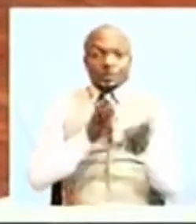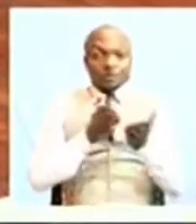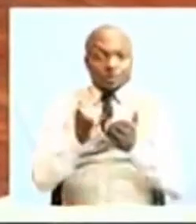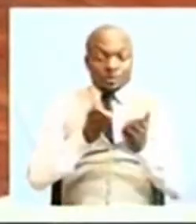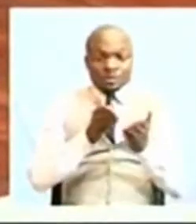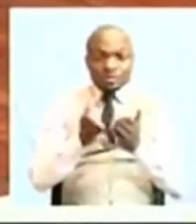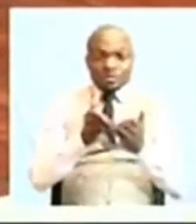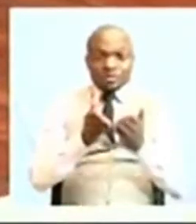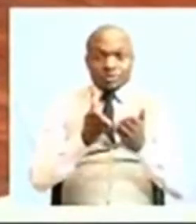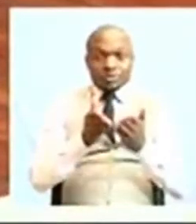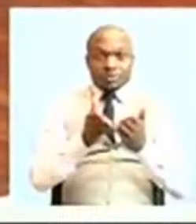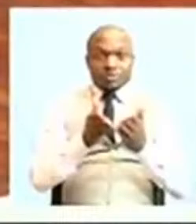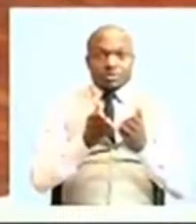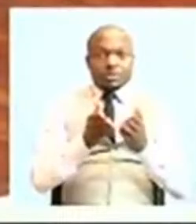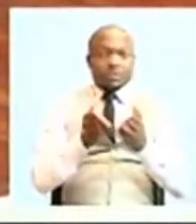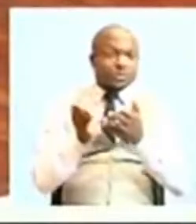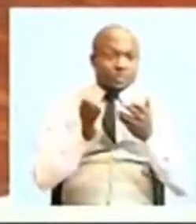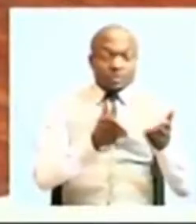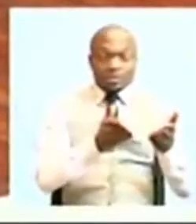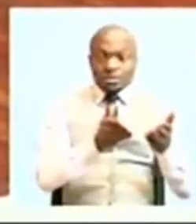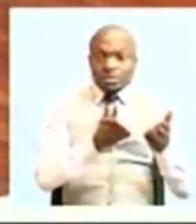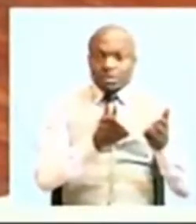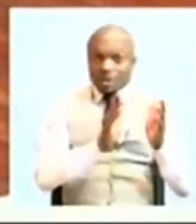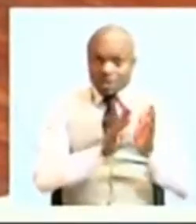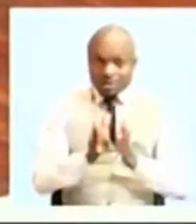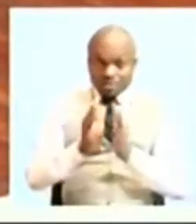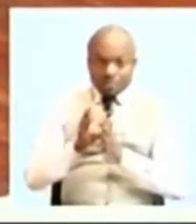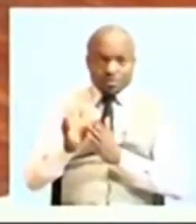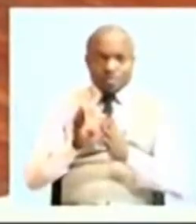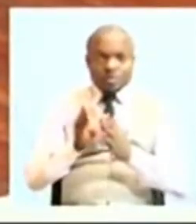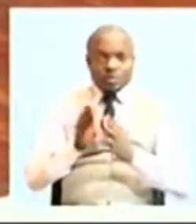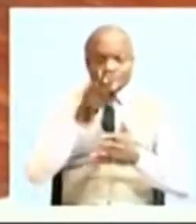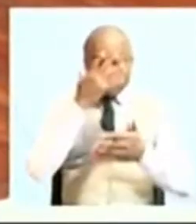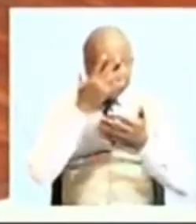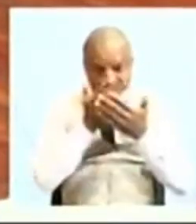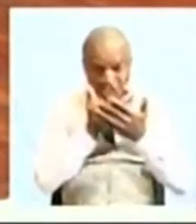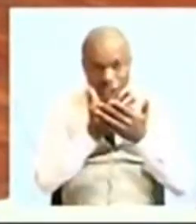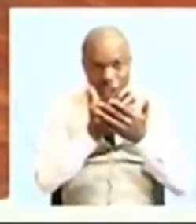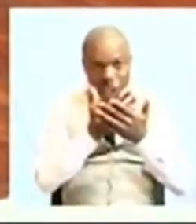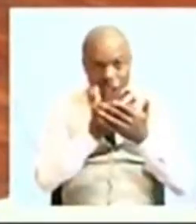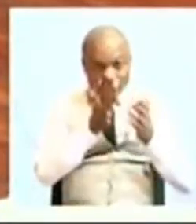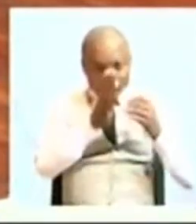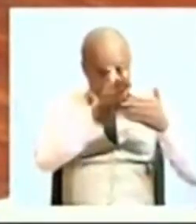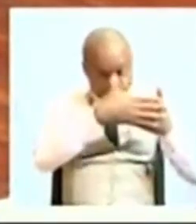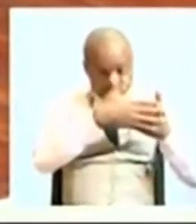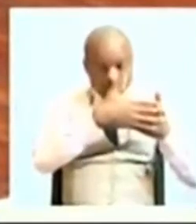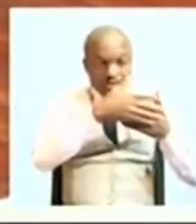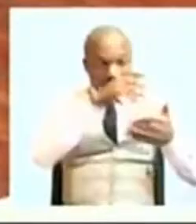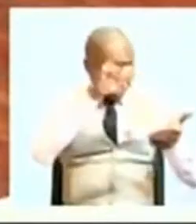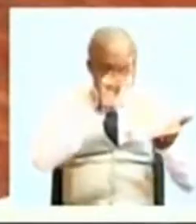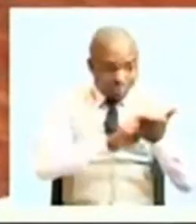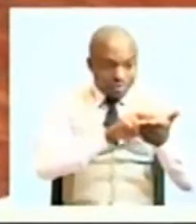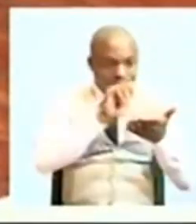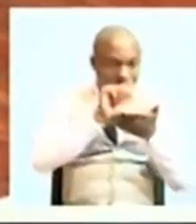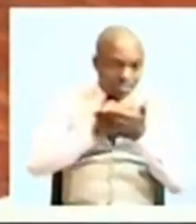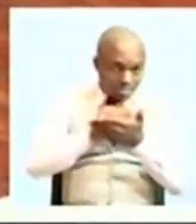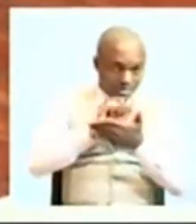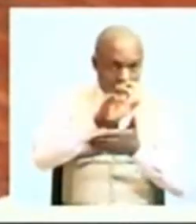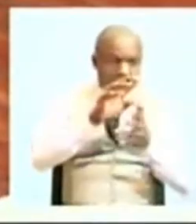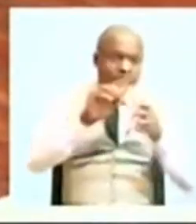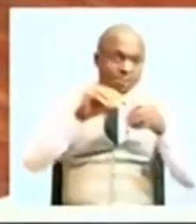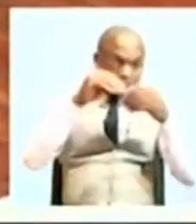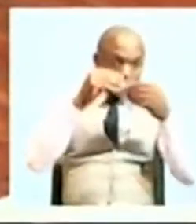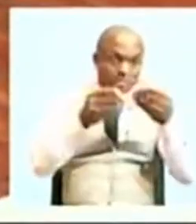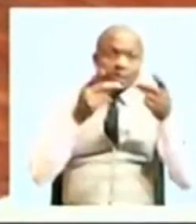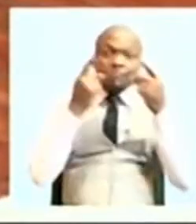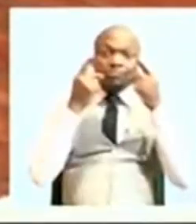doors. Additionally, once the design for the cell grill doors was approved and the advertisement floated to the public,